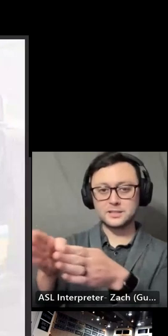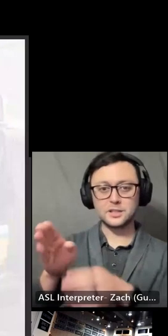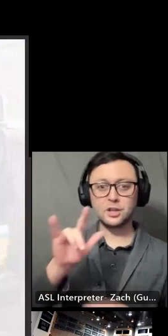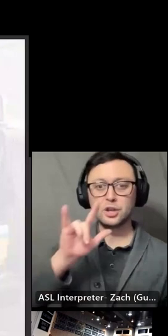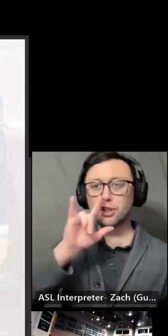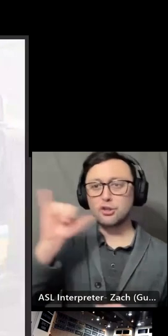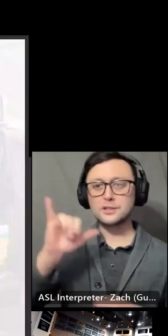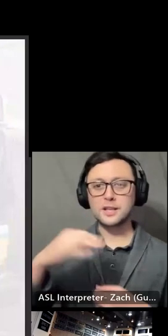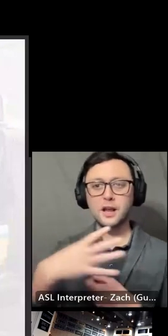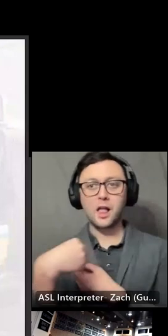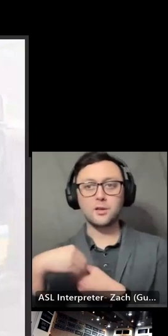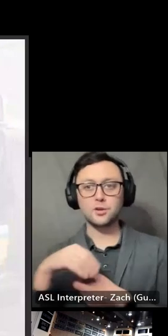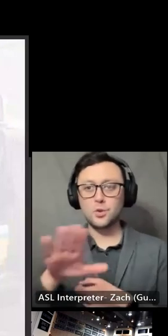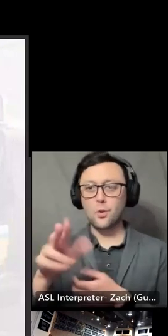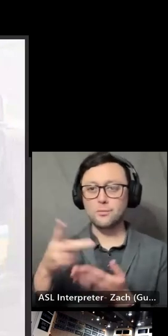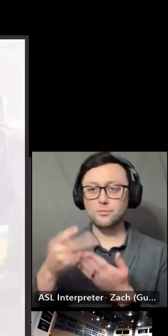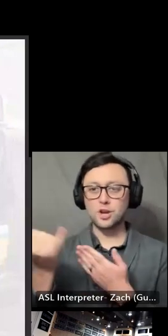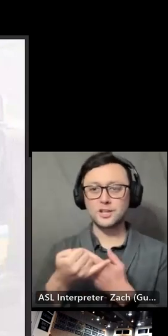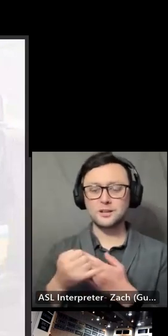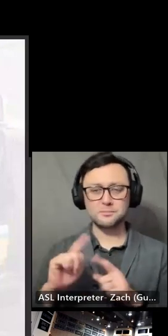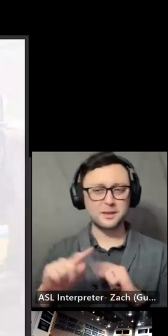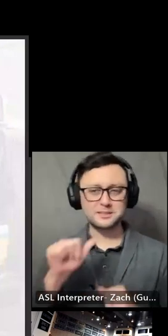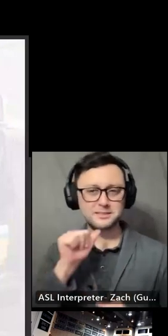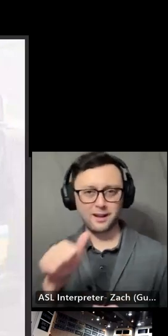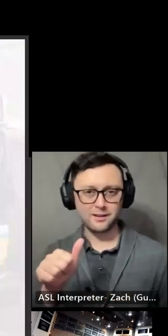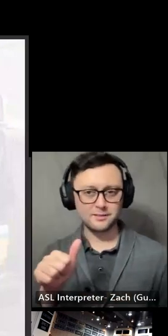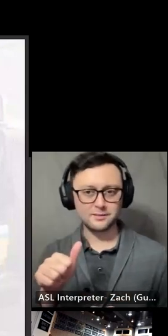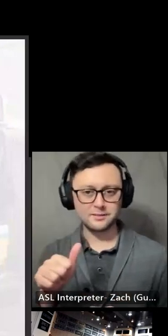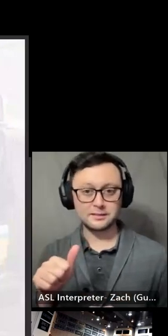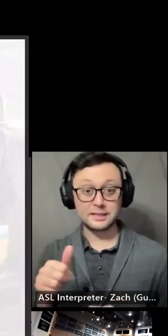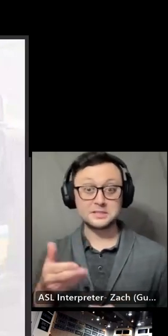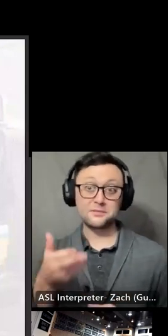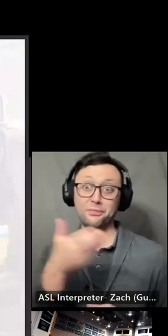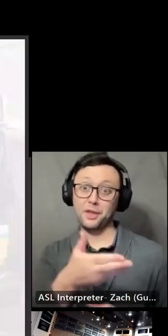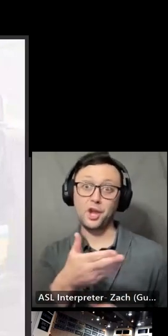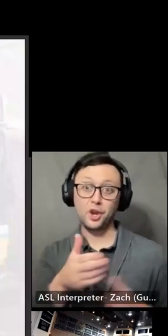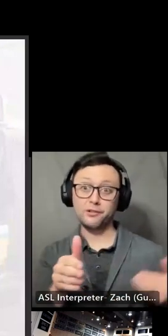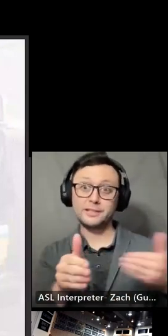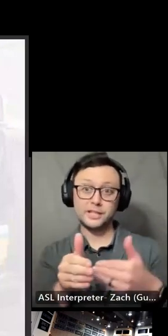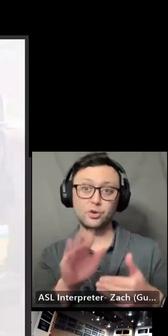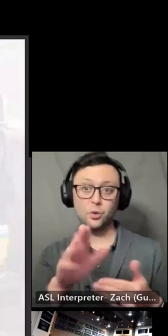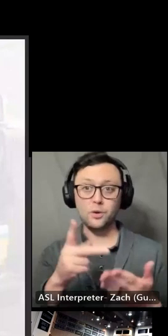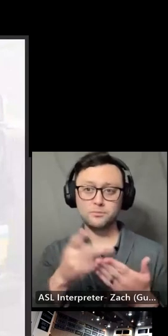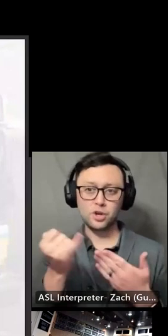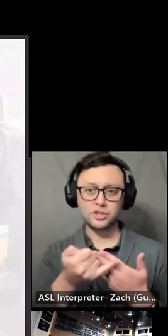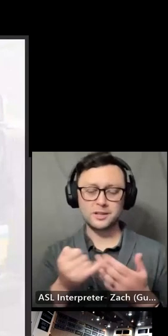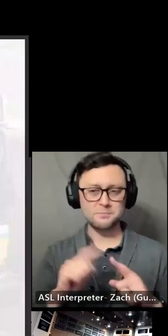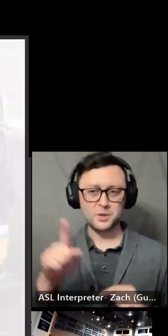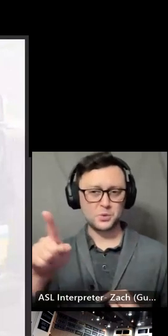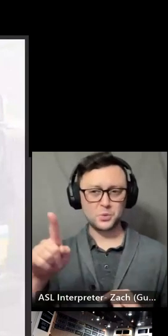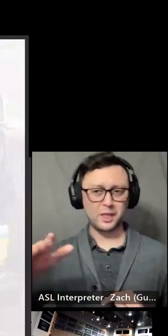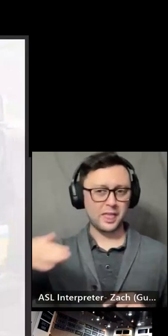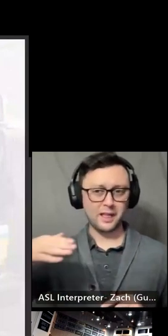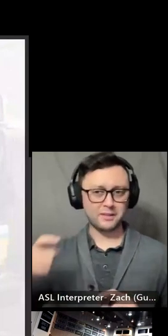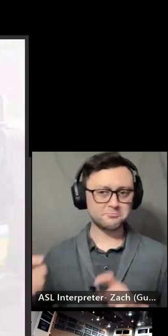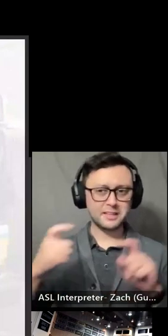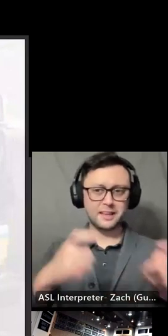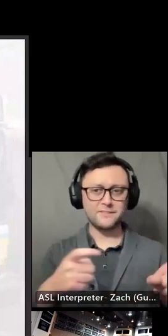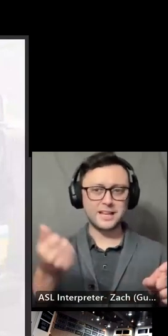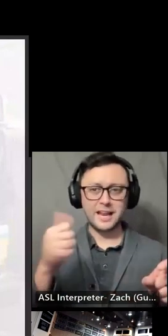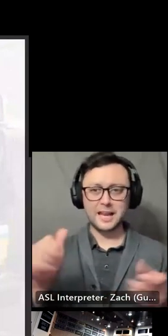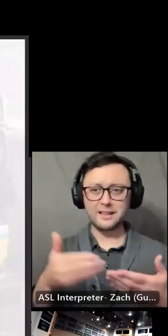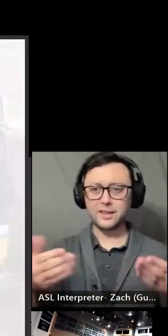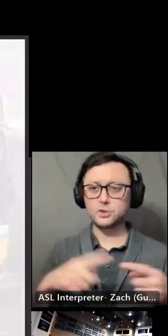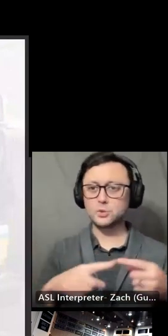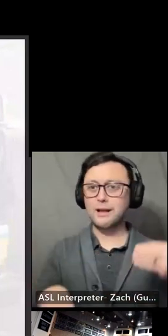your project, but it isn't. I mean, it's there, but you haven't given anything to add to